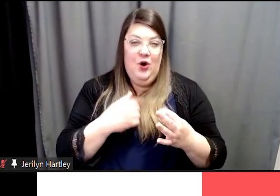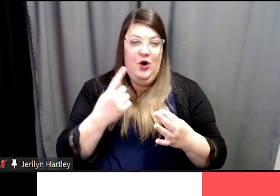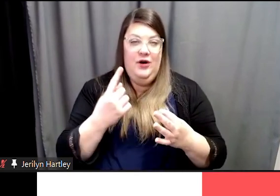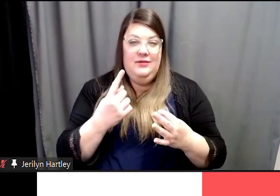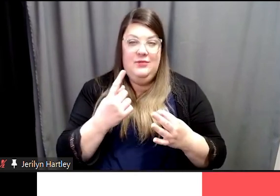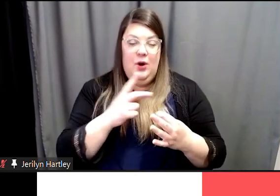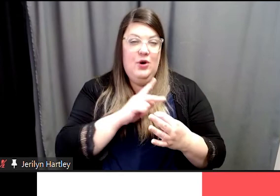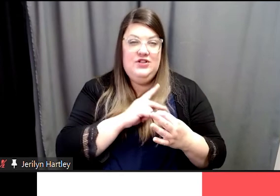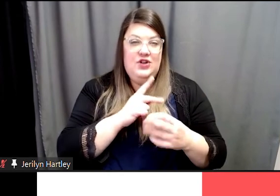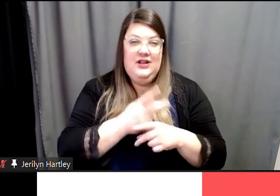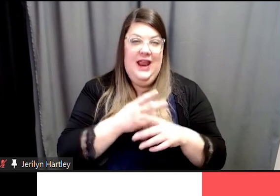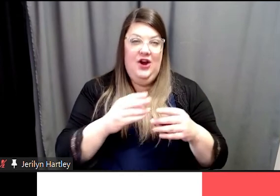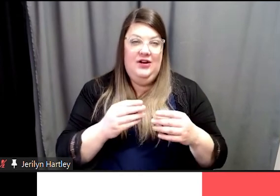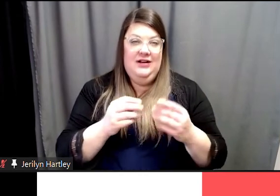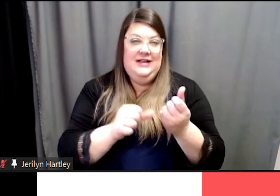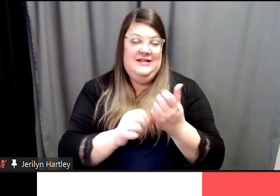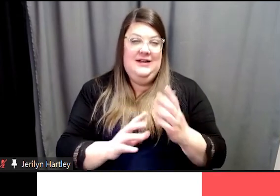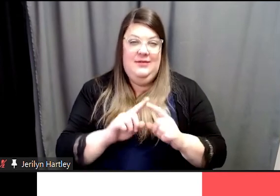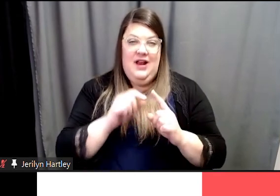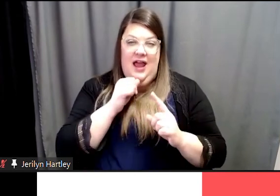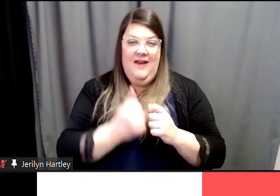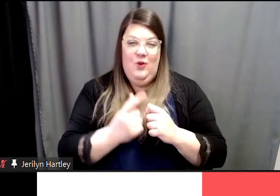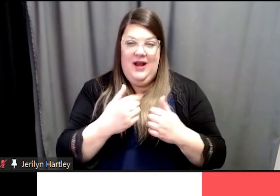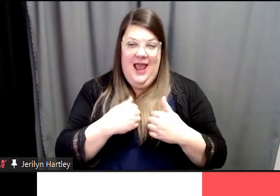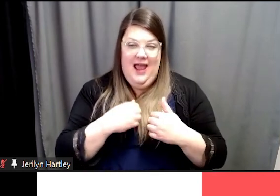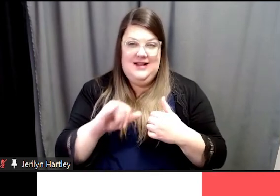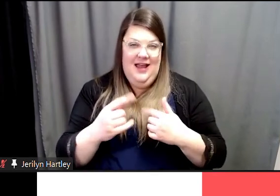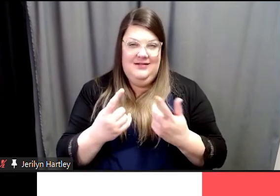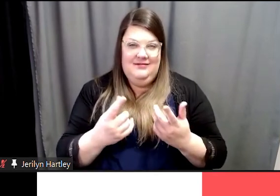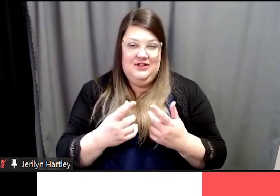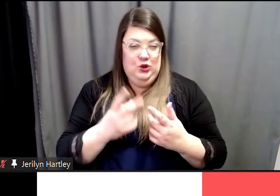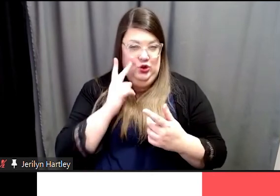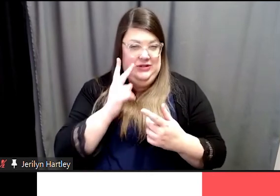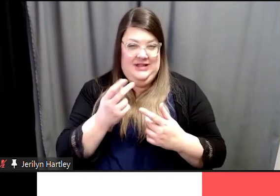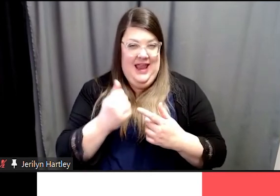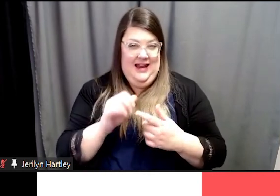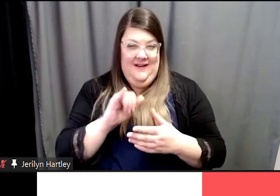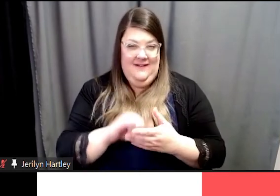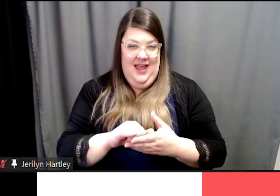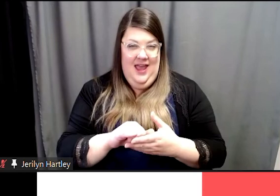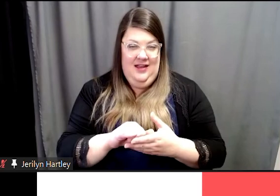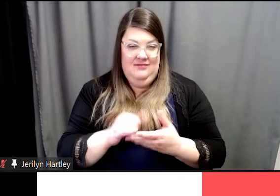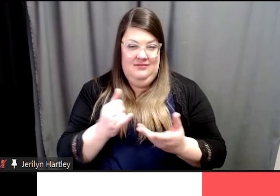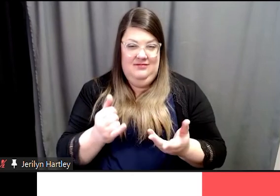care assistant to help, but not everyone has that. So did you see any of that?